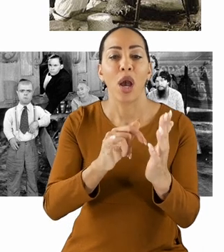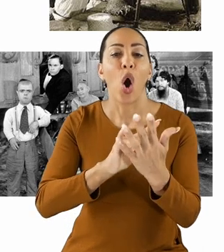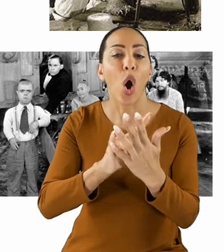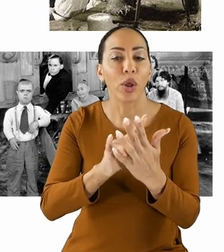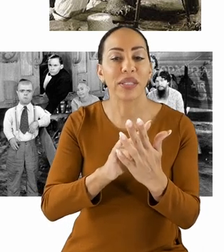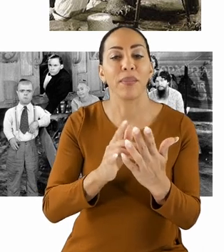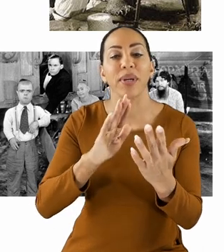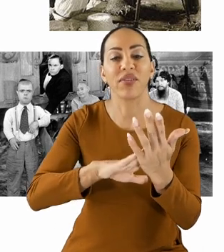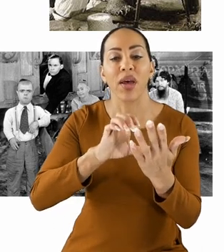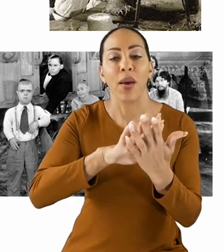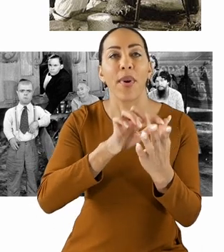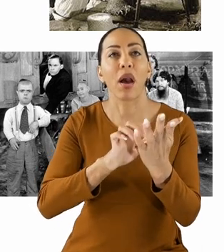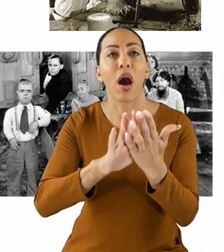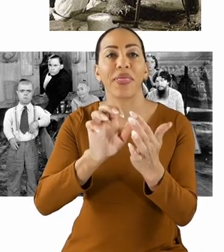by